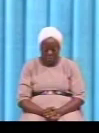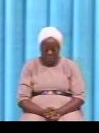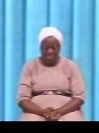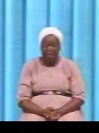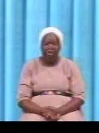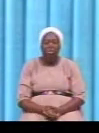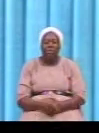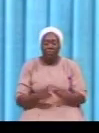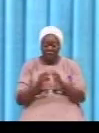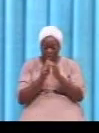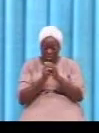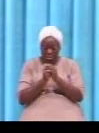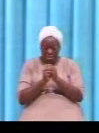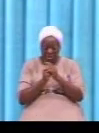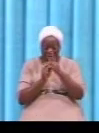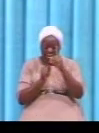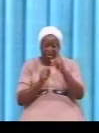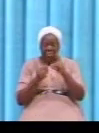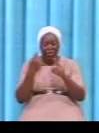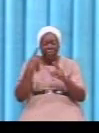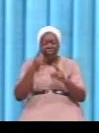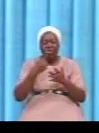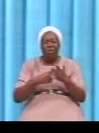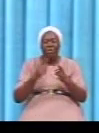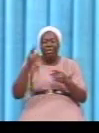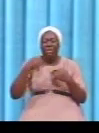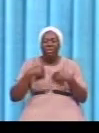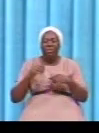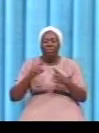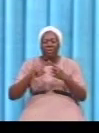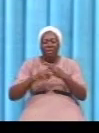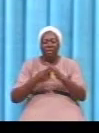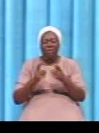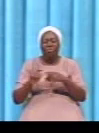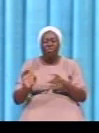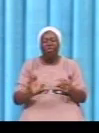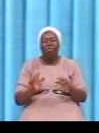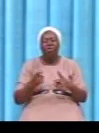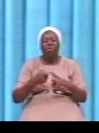Let's worship him for what he has started to do right from the first night.